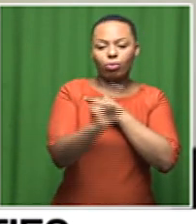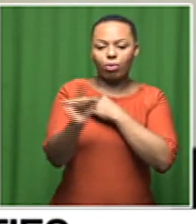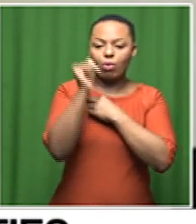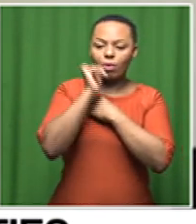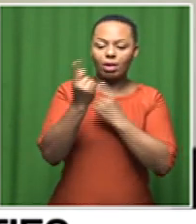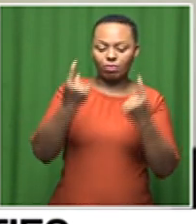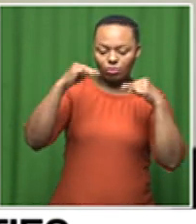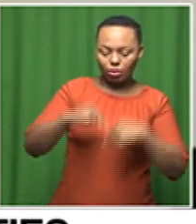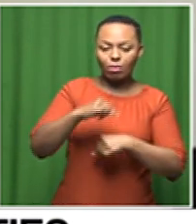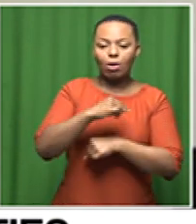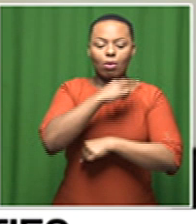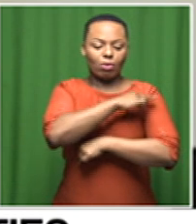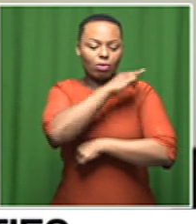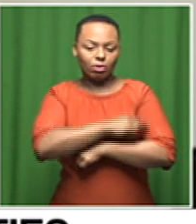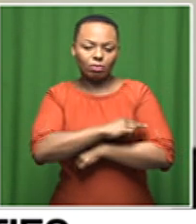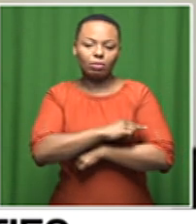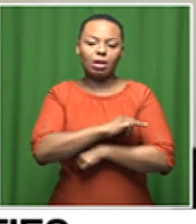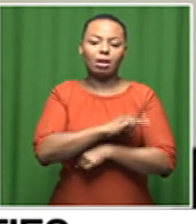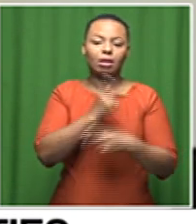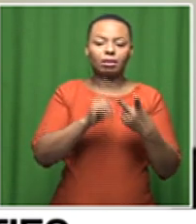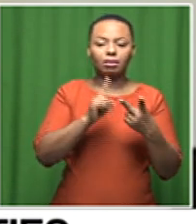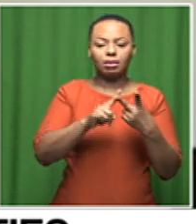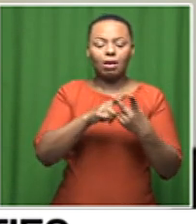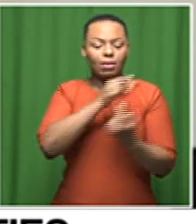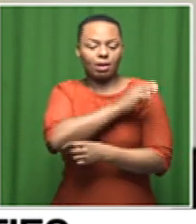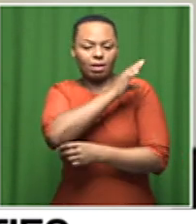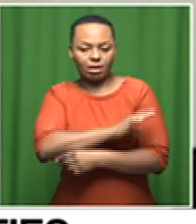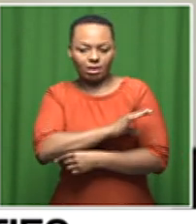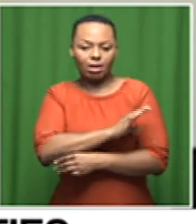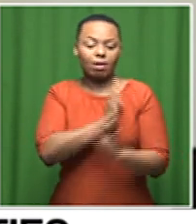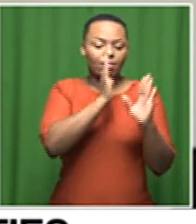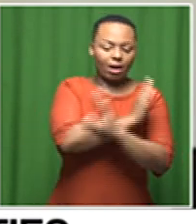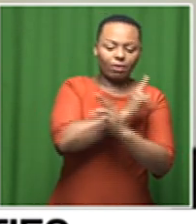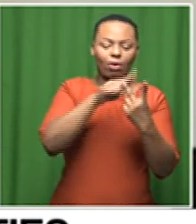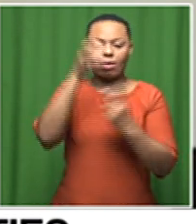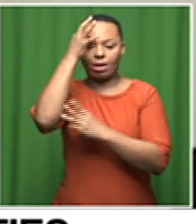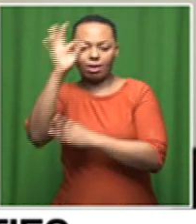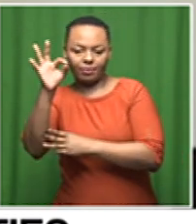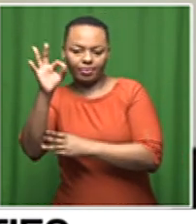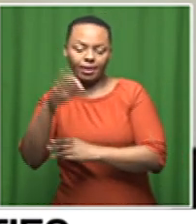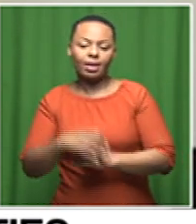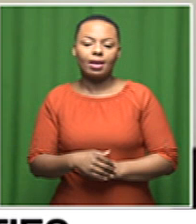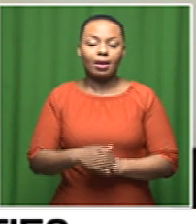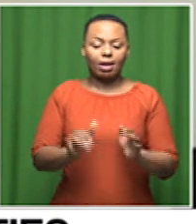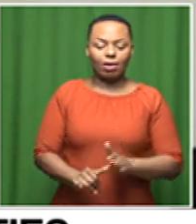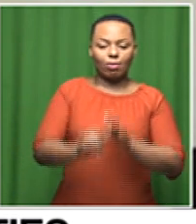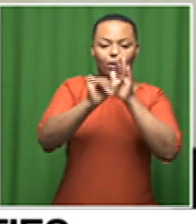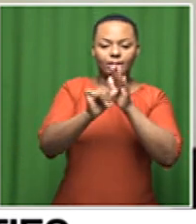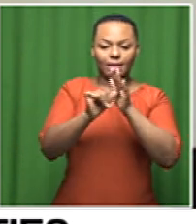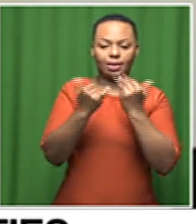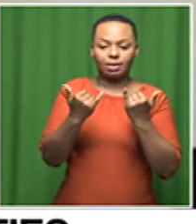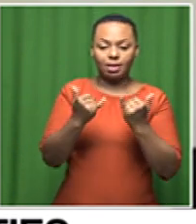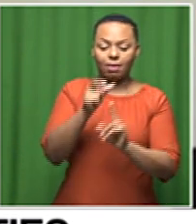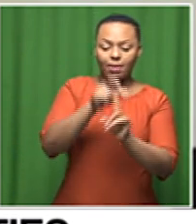to public and also private healthcare facilities. It is very important for the patient to demand these rights